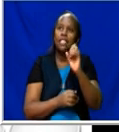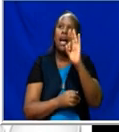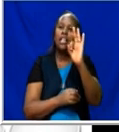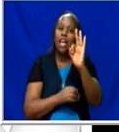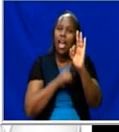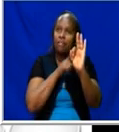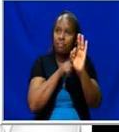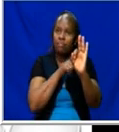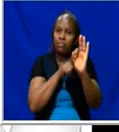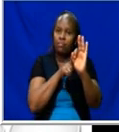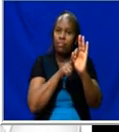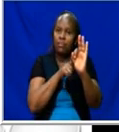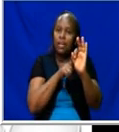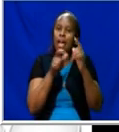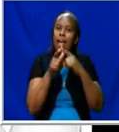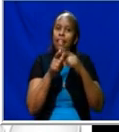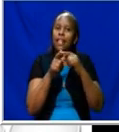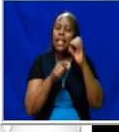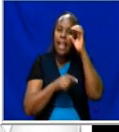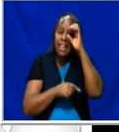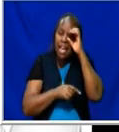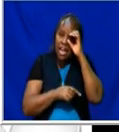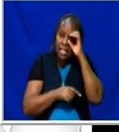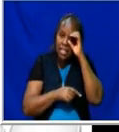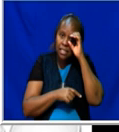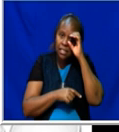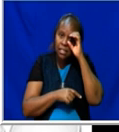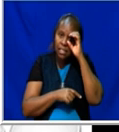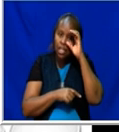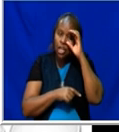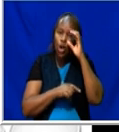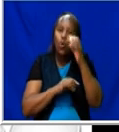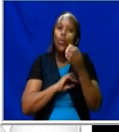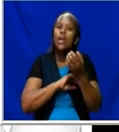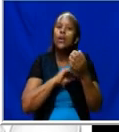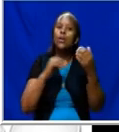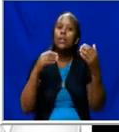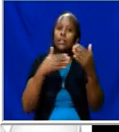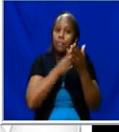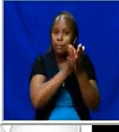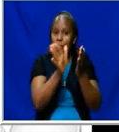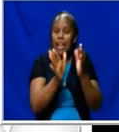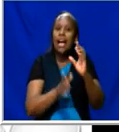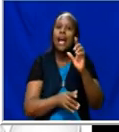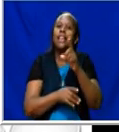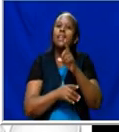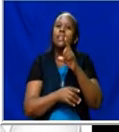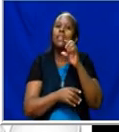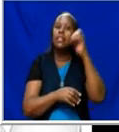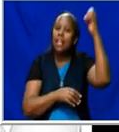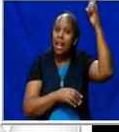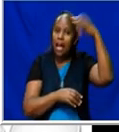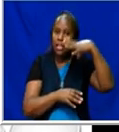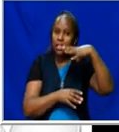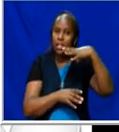then the lens will refract the light parallel to the